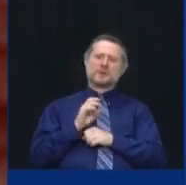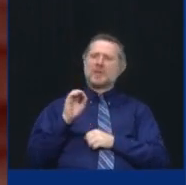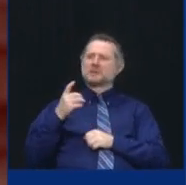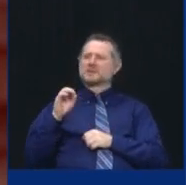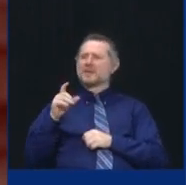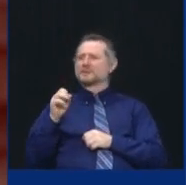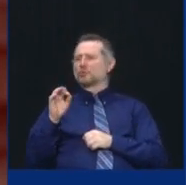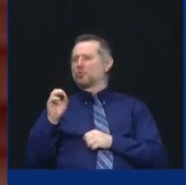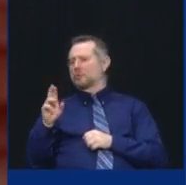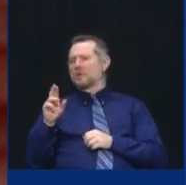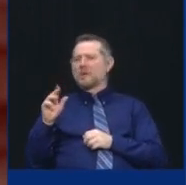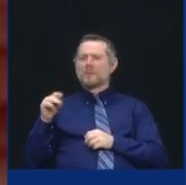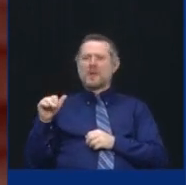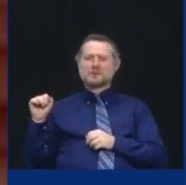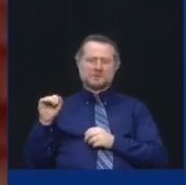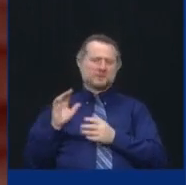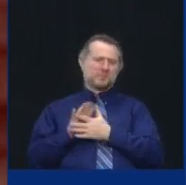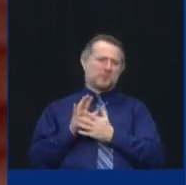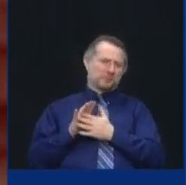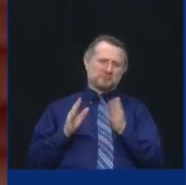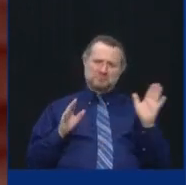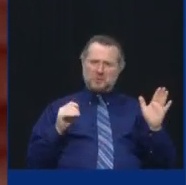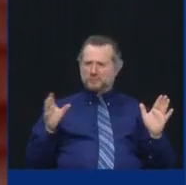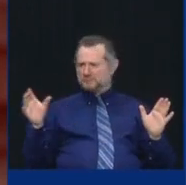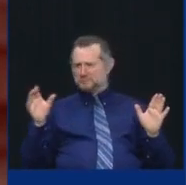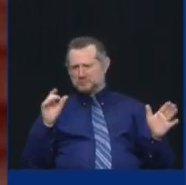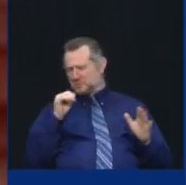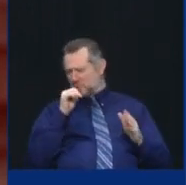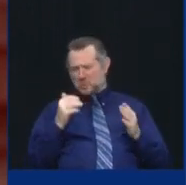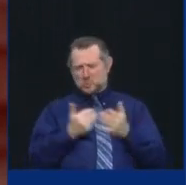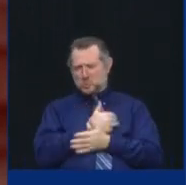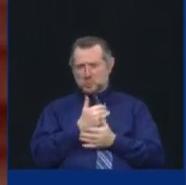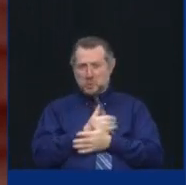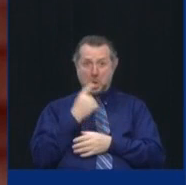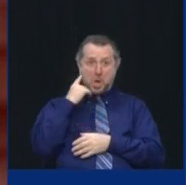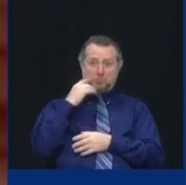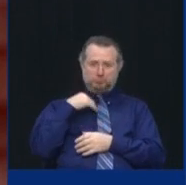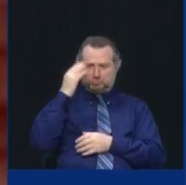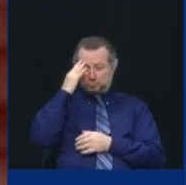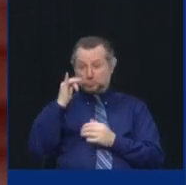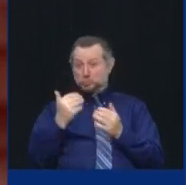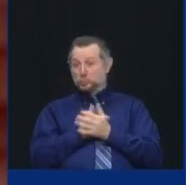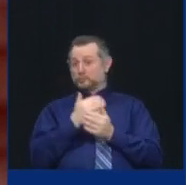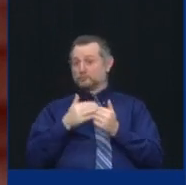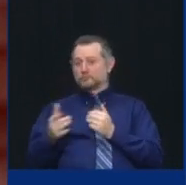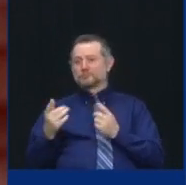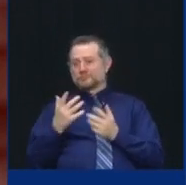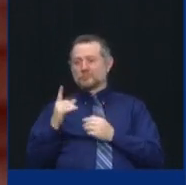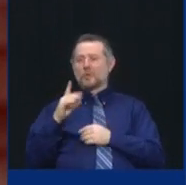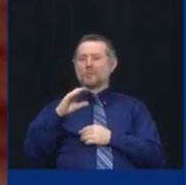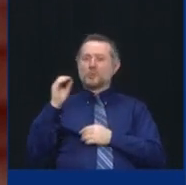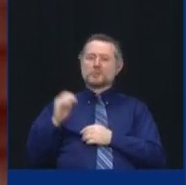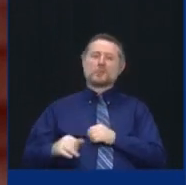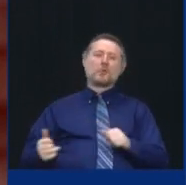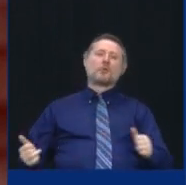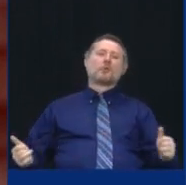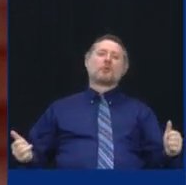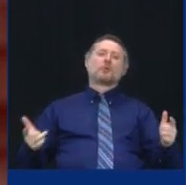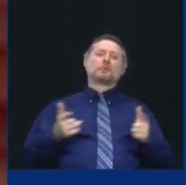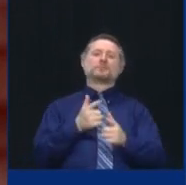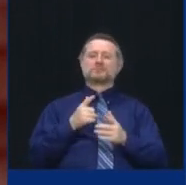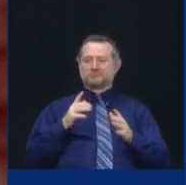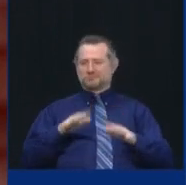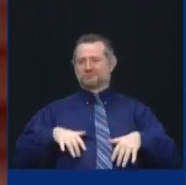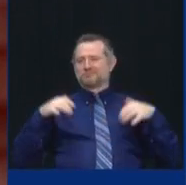of vaccination so far. So this is not something that's new. What's new would be that it's 100% of all people in those places. So you